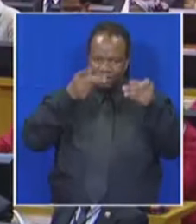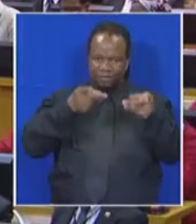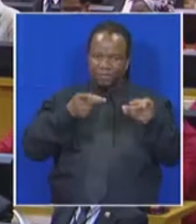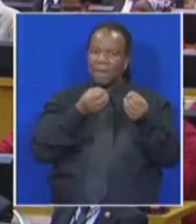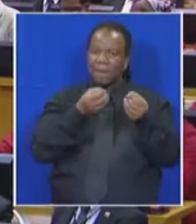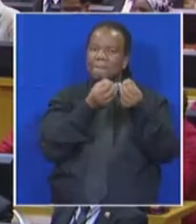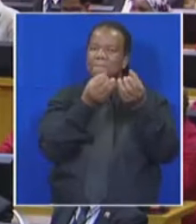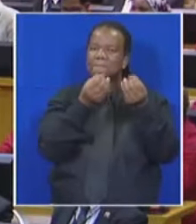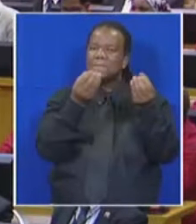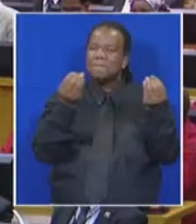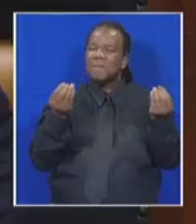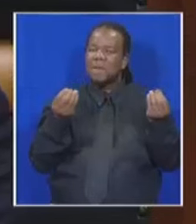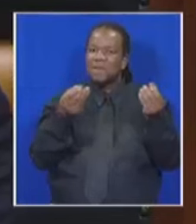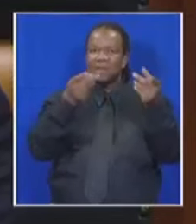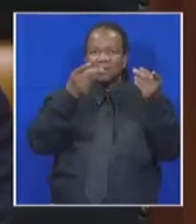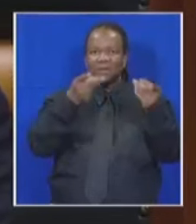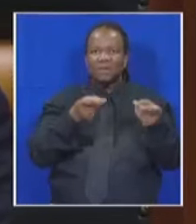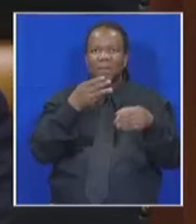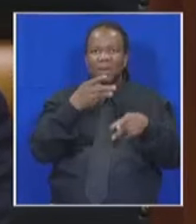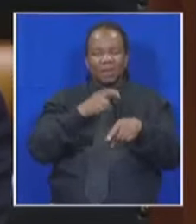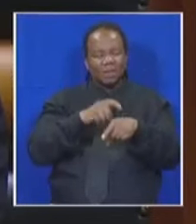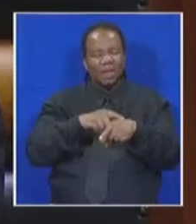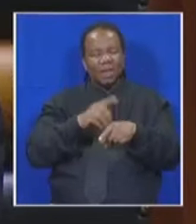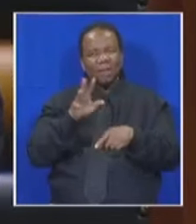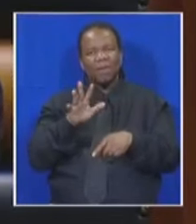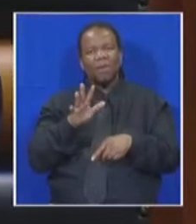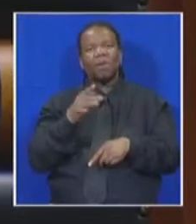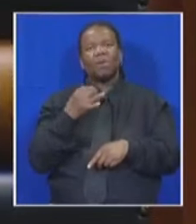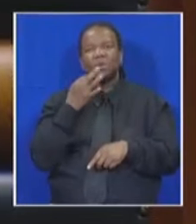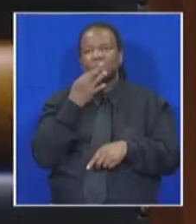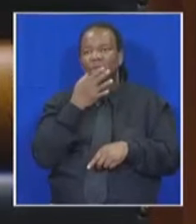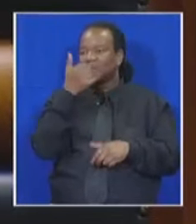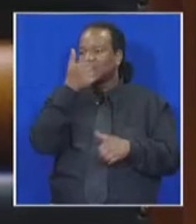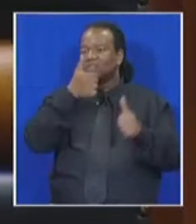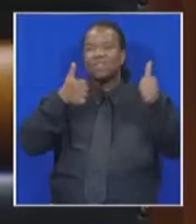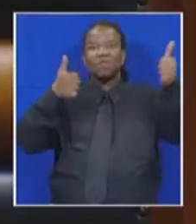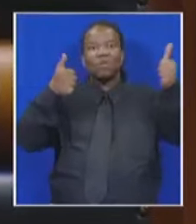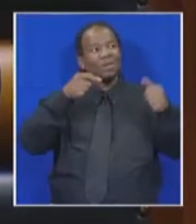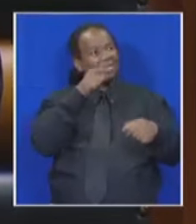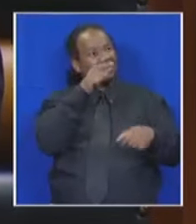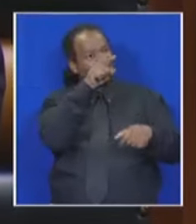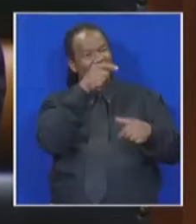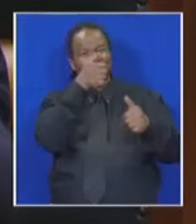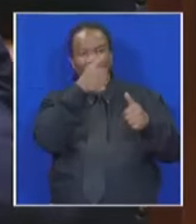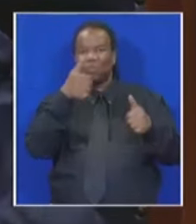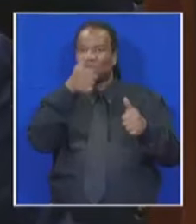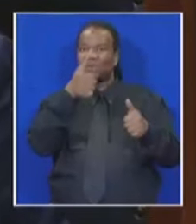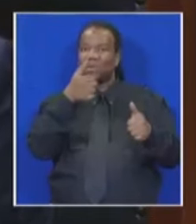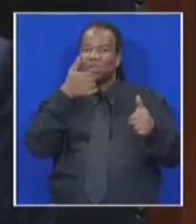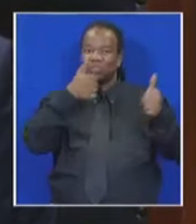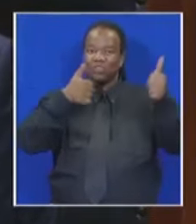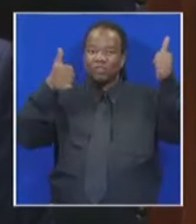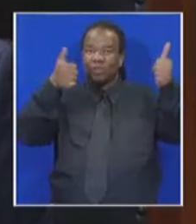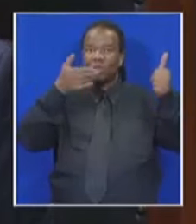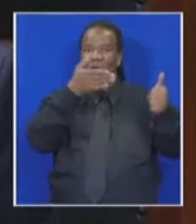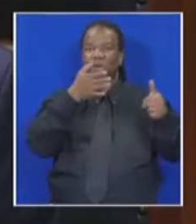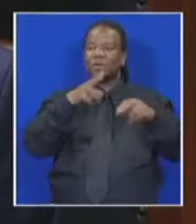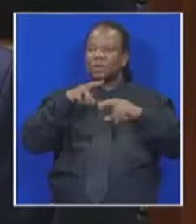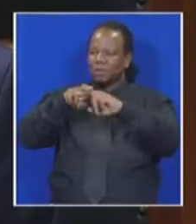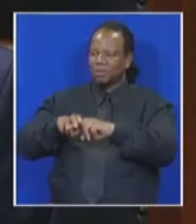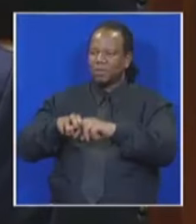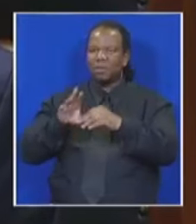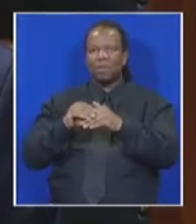kept speaking, and I'm you have saying that restored. you said chief whips must speak. Is that the chief whip? Is Sit that down. Jackson Mtembu? Sit down, honorable member. Please take your